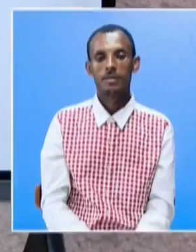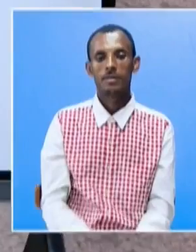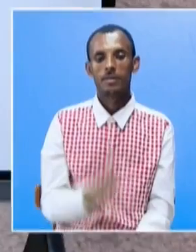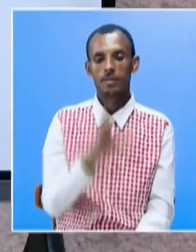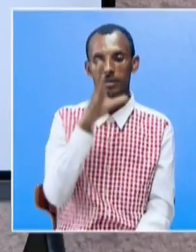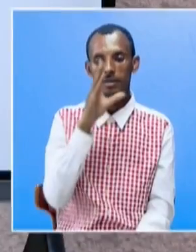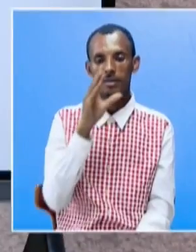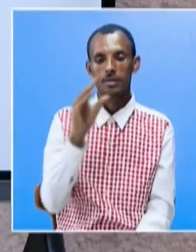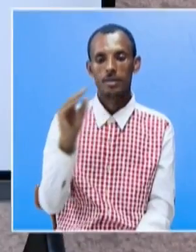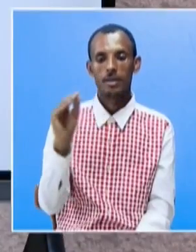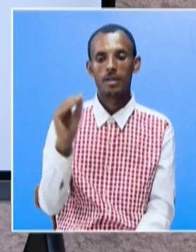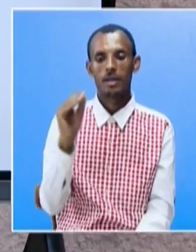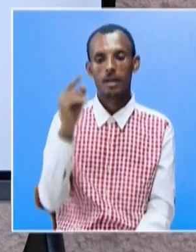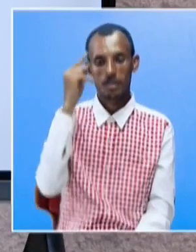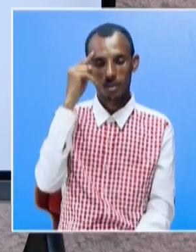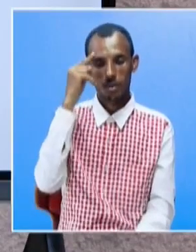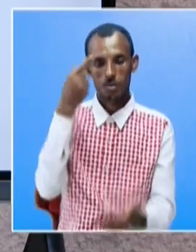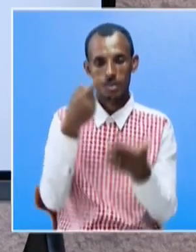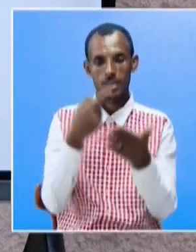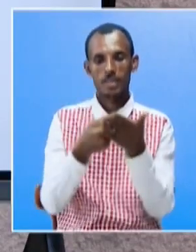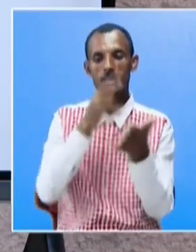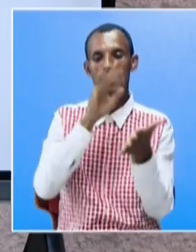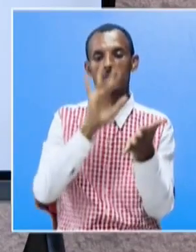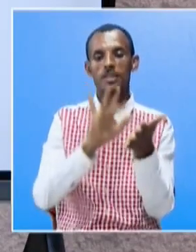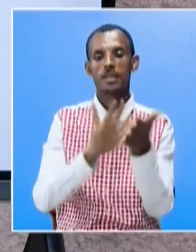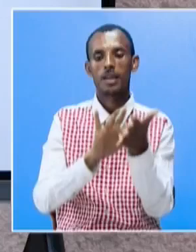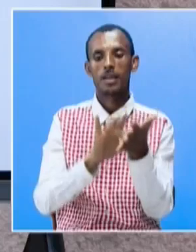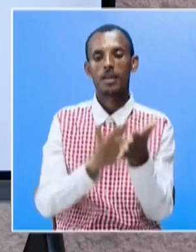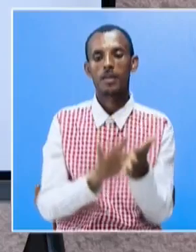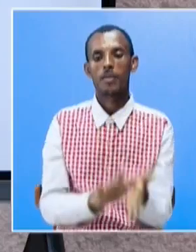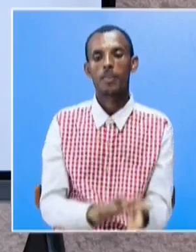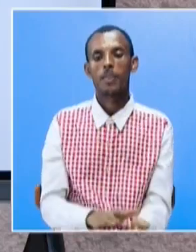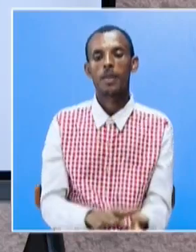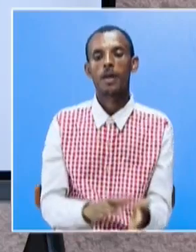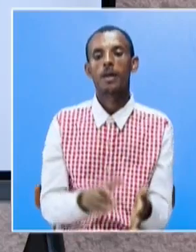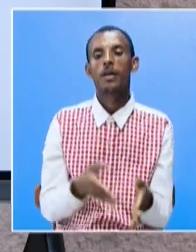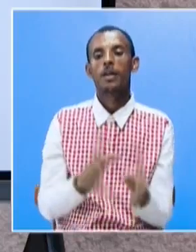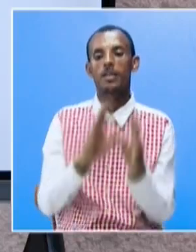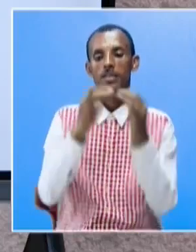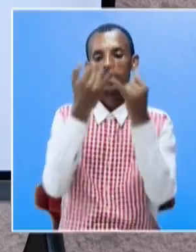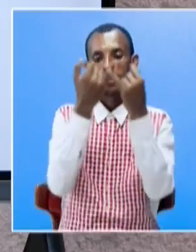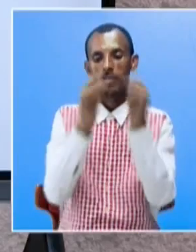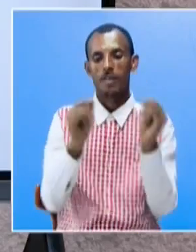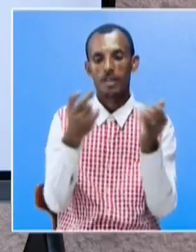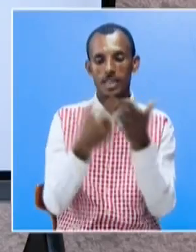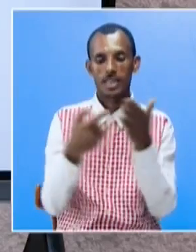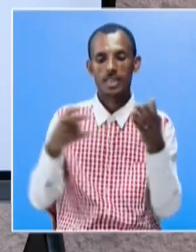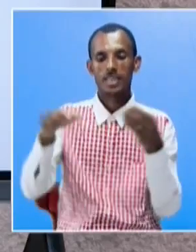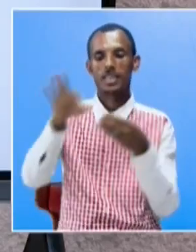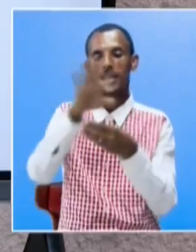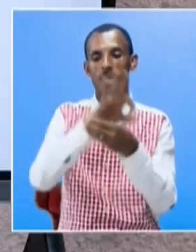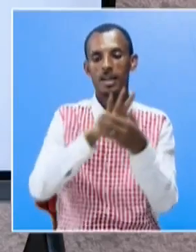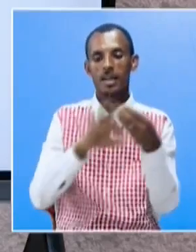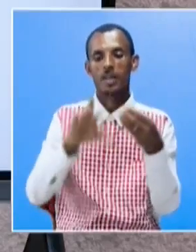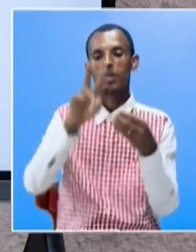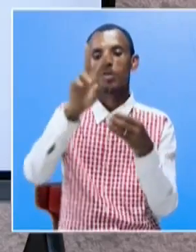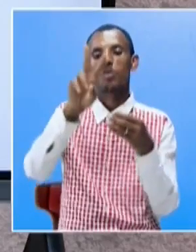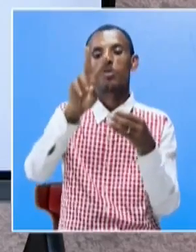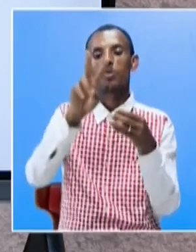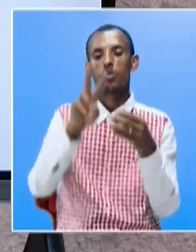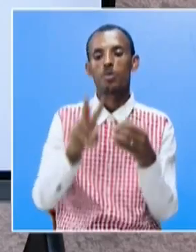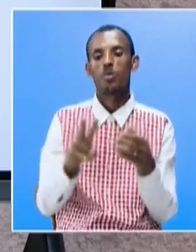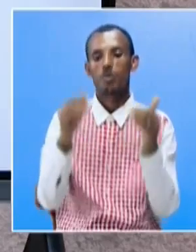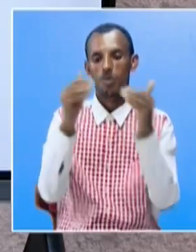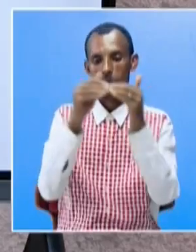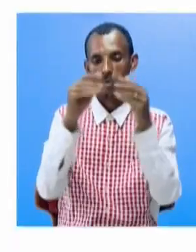and assume this one be center, let's divide this circle into pieces. Let's divide